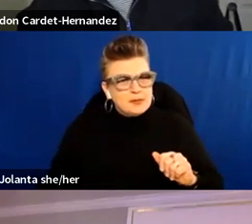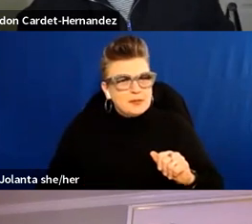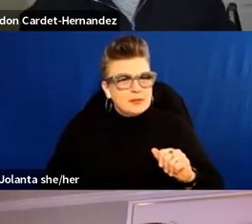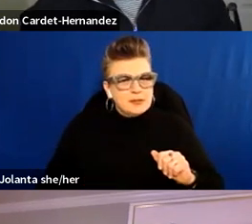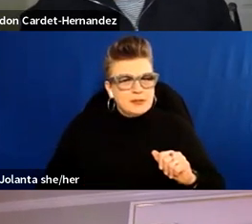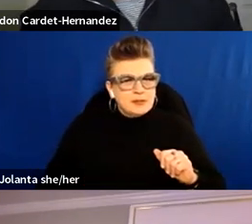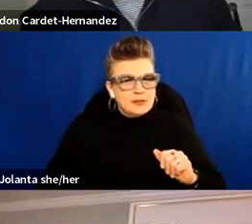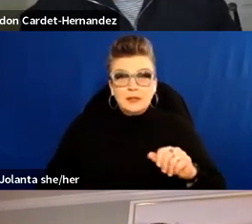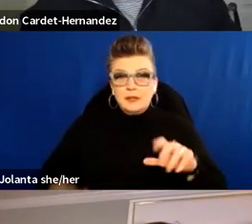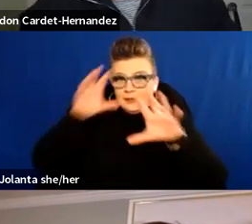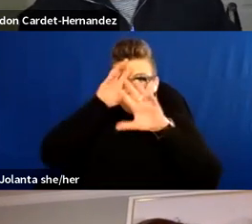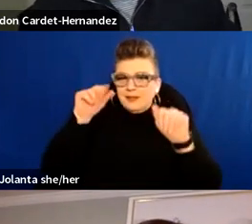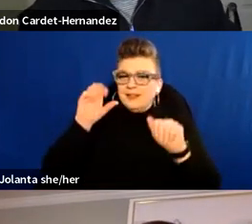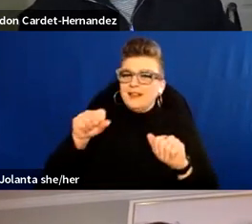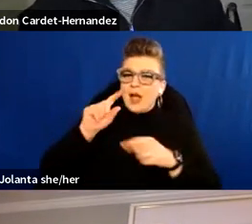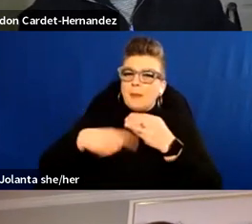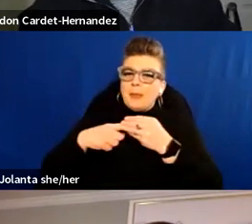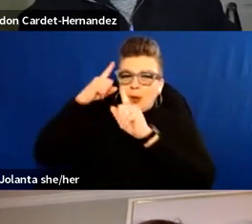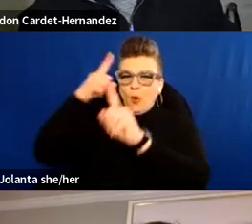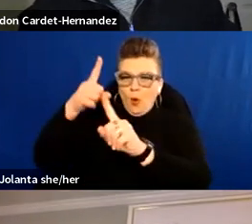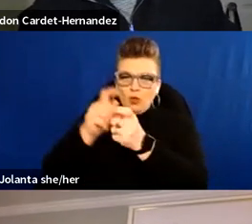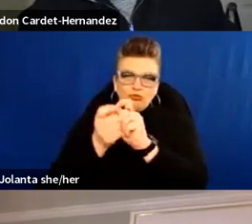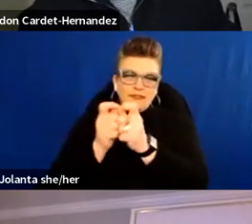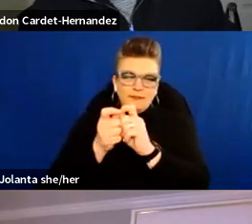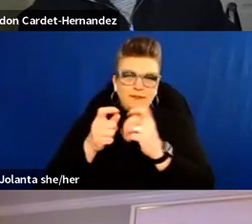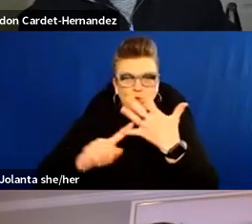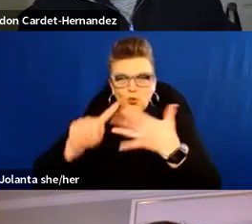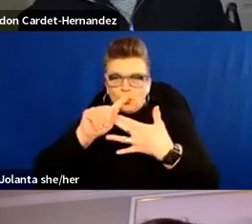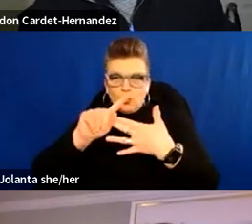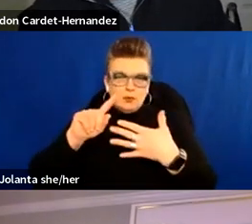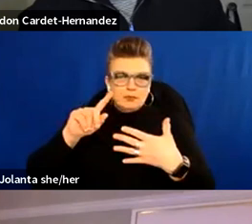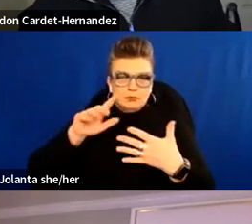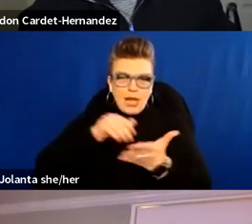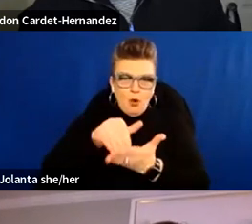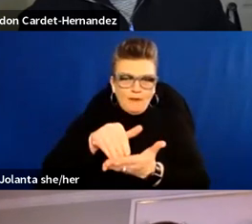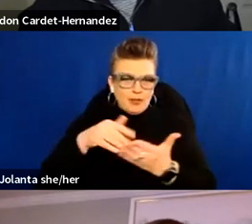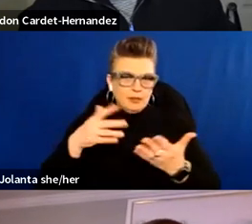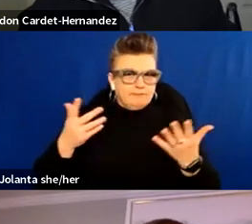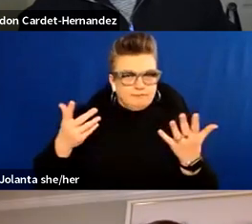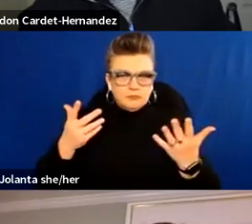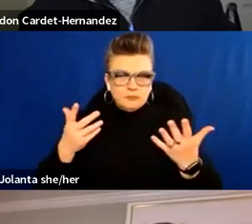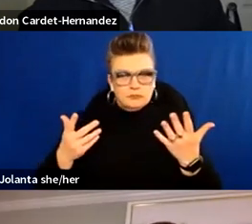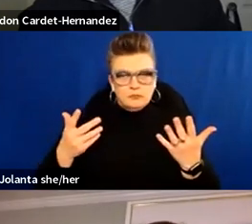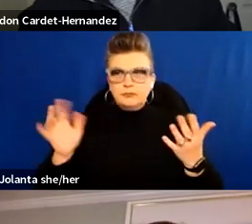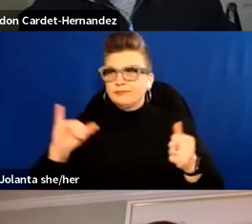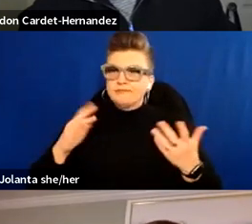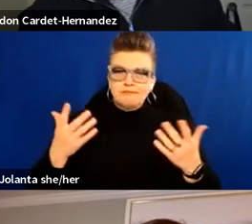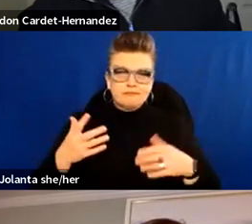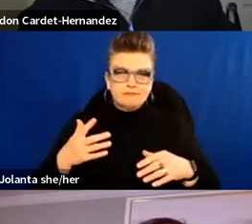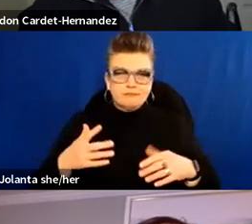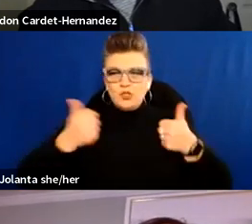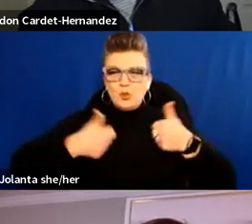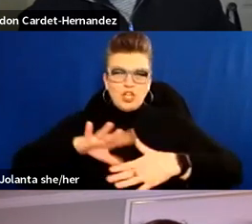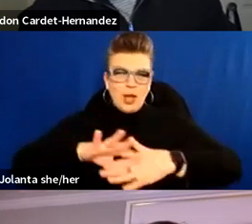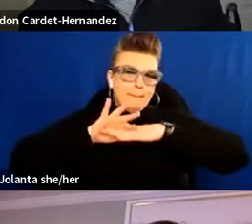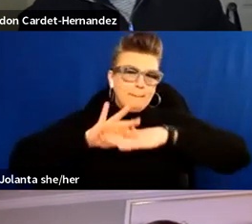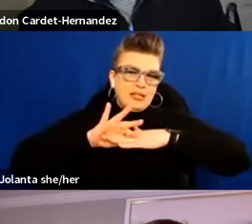the other question was about the goal of the review and what we were looking for which were the you know kind of the big chunks that we